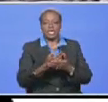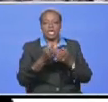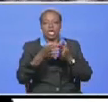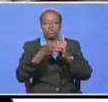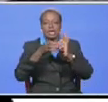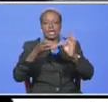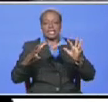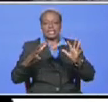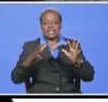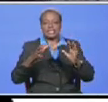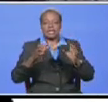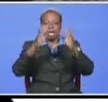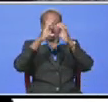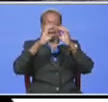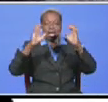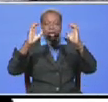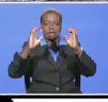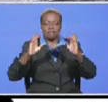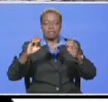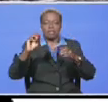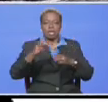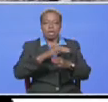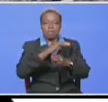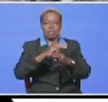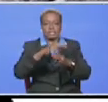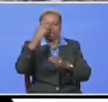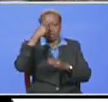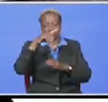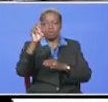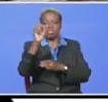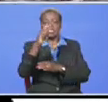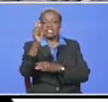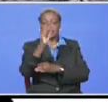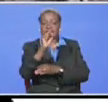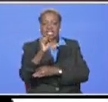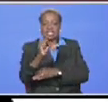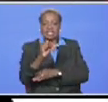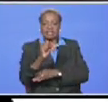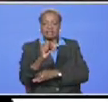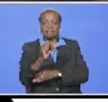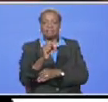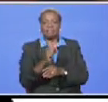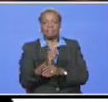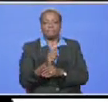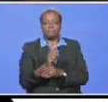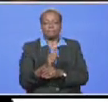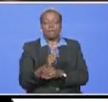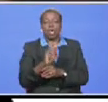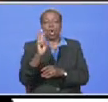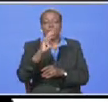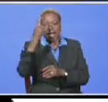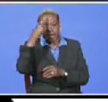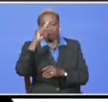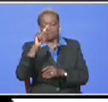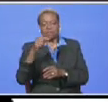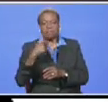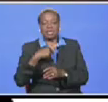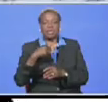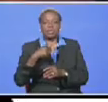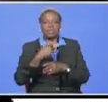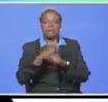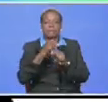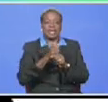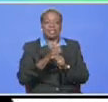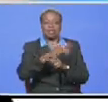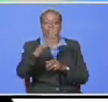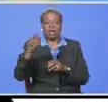season, and try to grab everybody in one part and put them on a show. Wind Up For Me should soon be making the rounds on